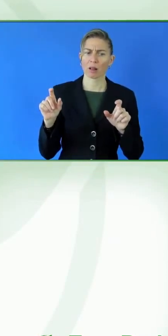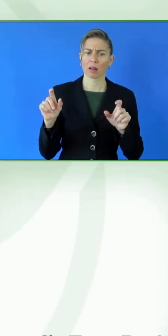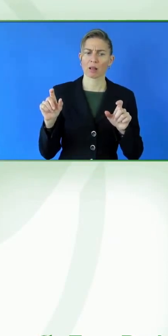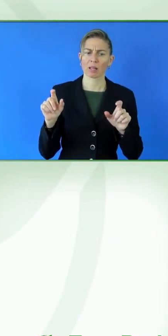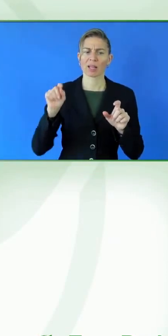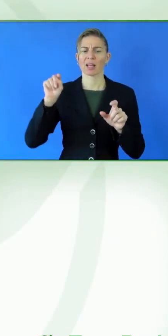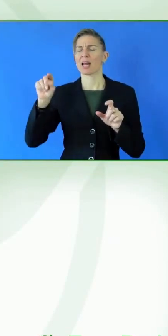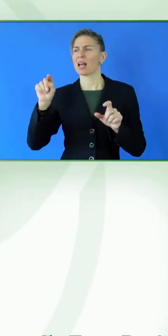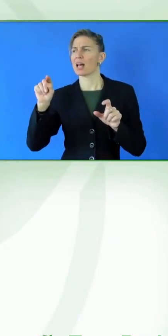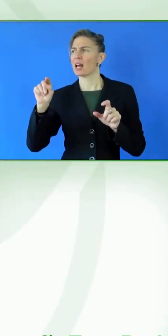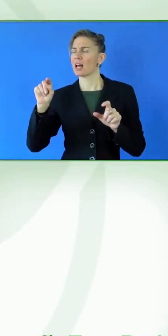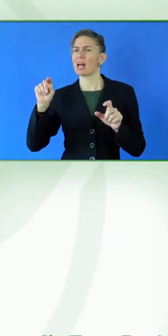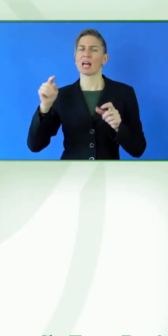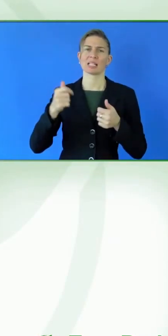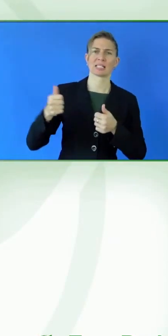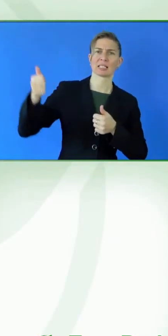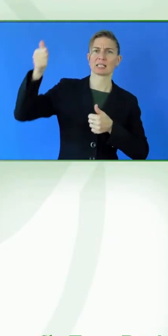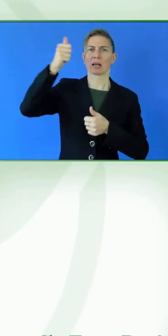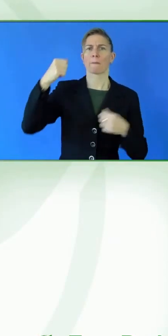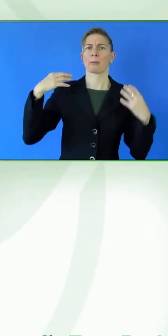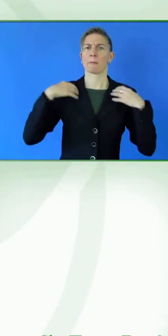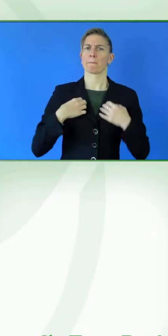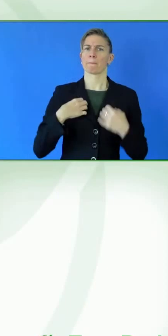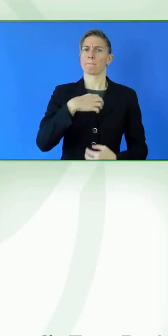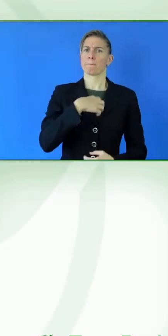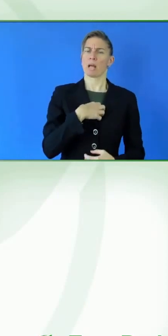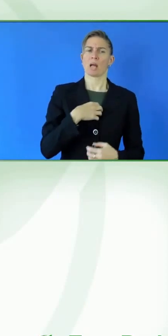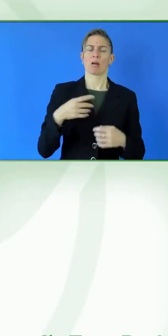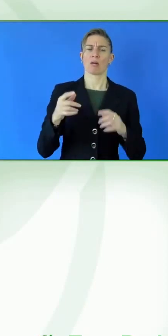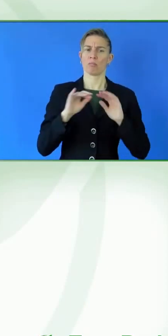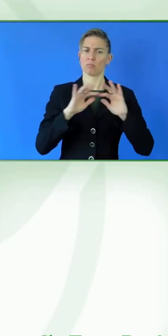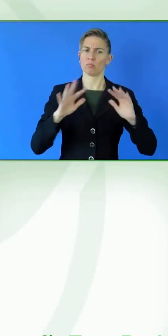participated in creating a framework for an inclusive